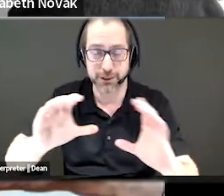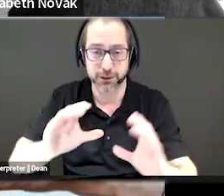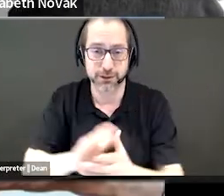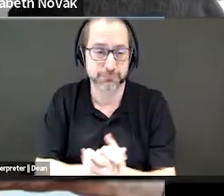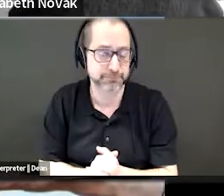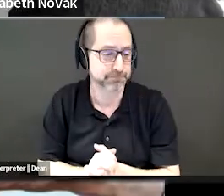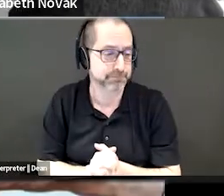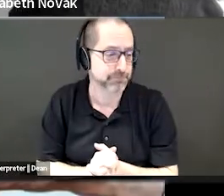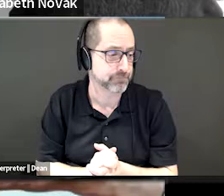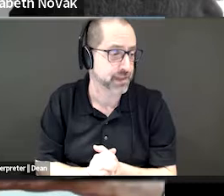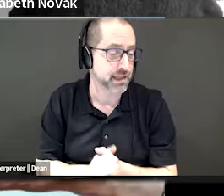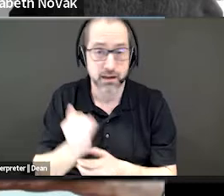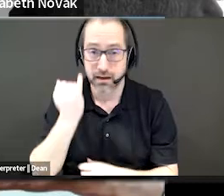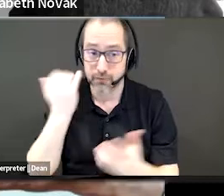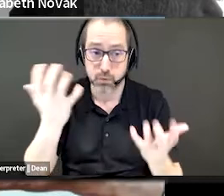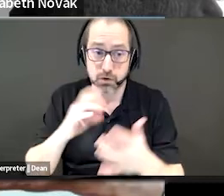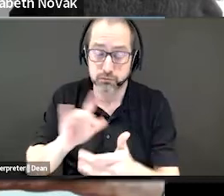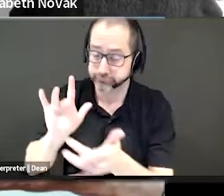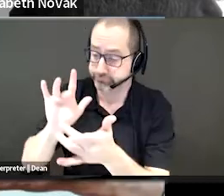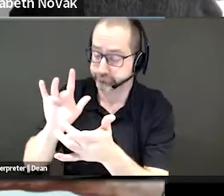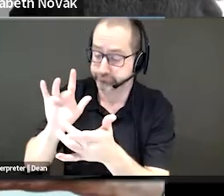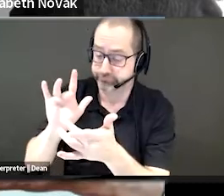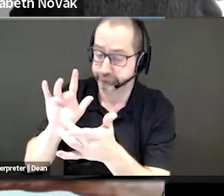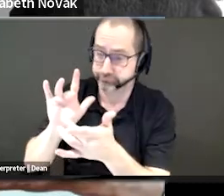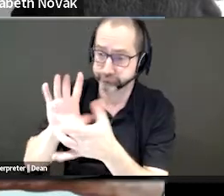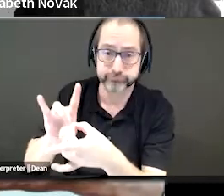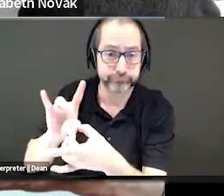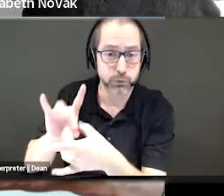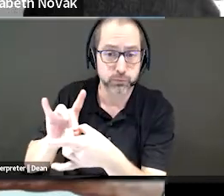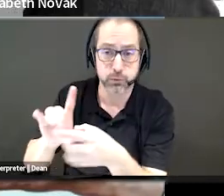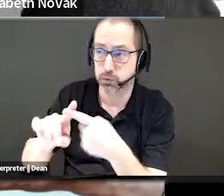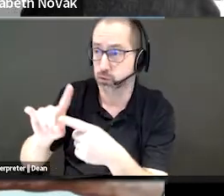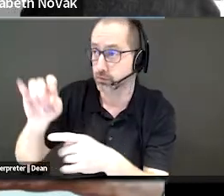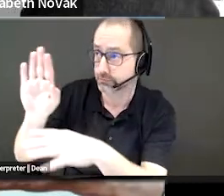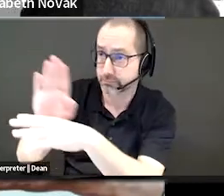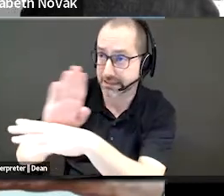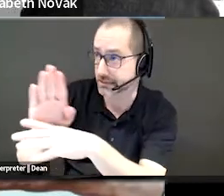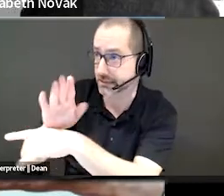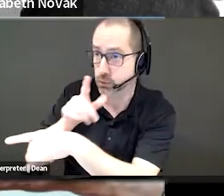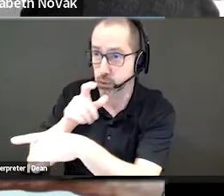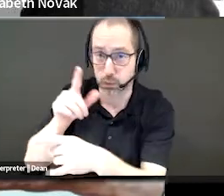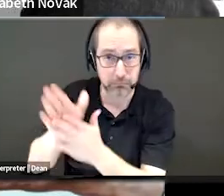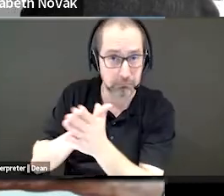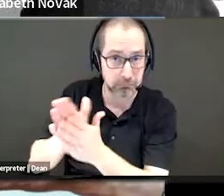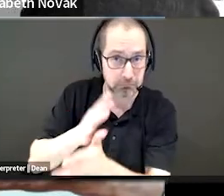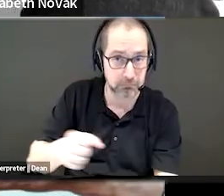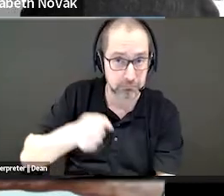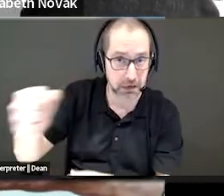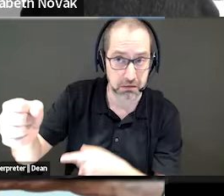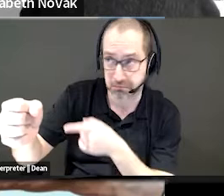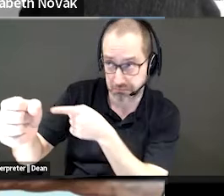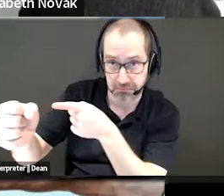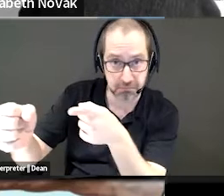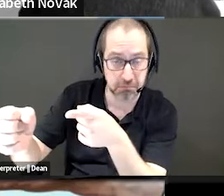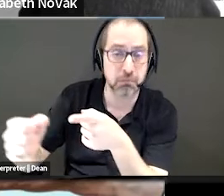And if you want to connect to businesses who would be interested in hiring you as a job seeker with a